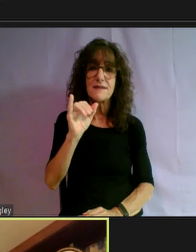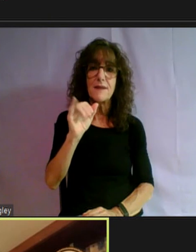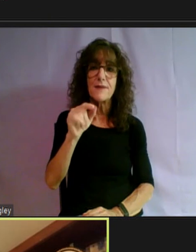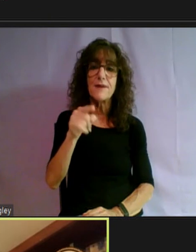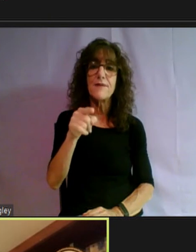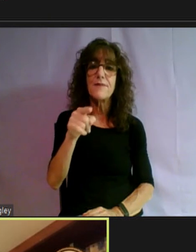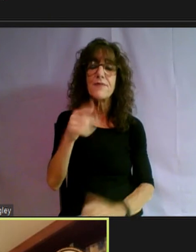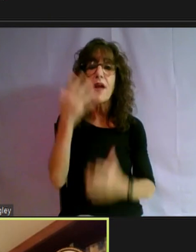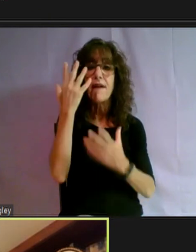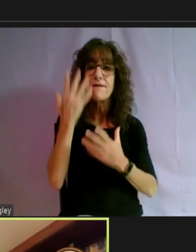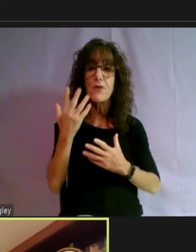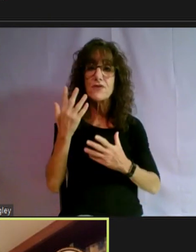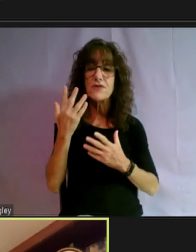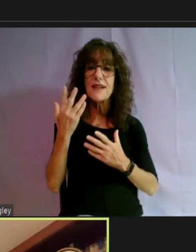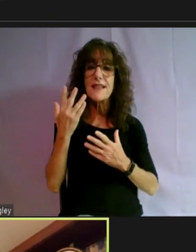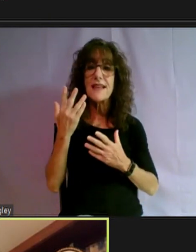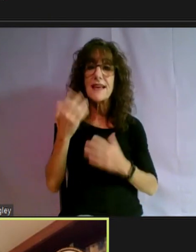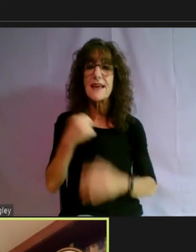unfortunately,